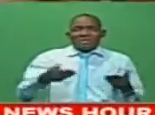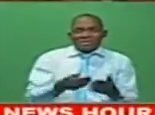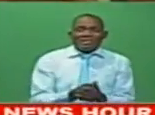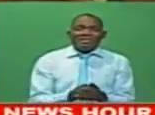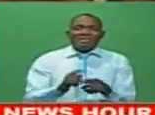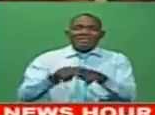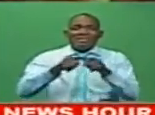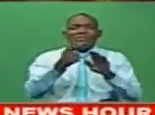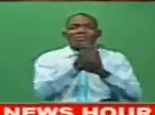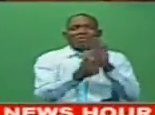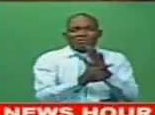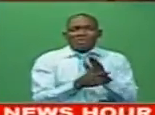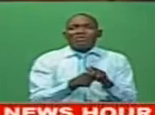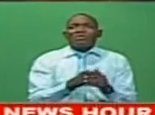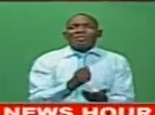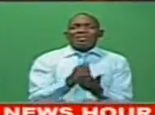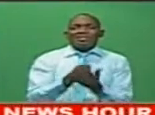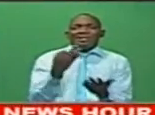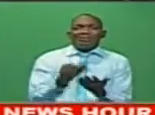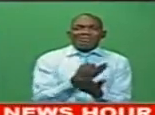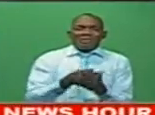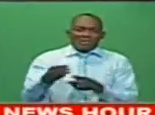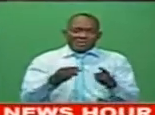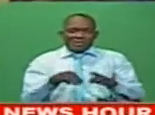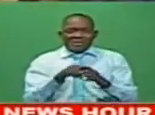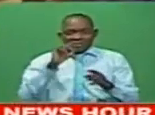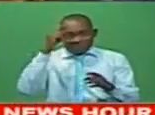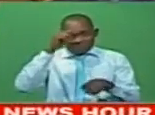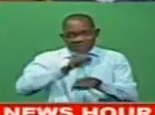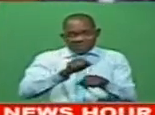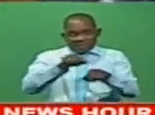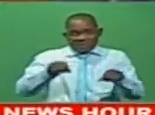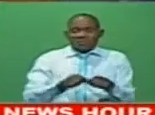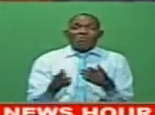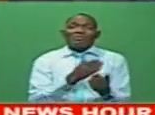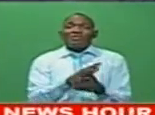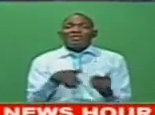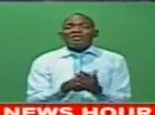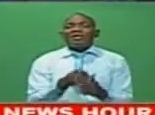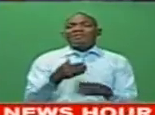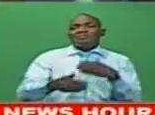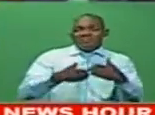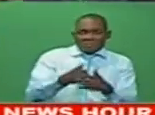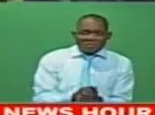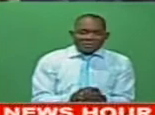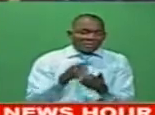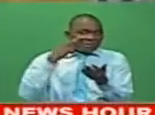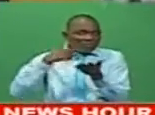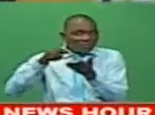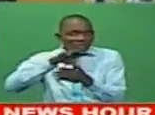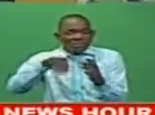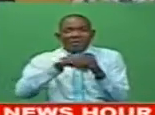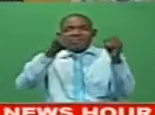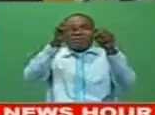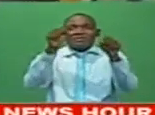several laws to streamline financial management in the public sector. Despite this progress, reviews of the system has